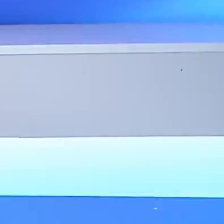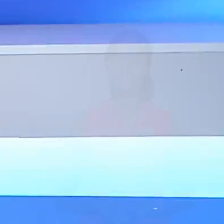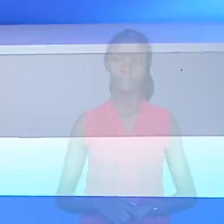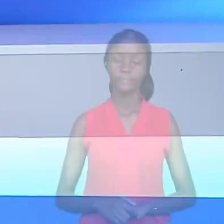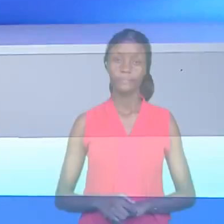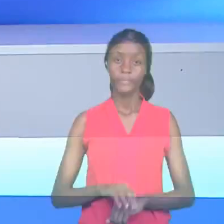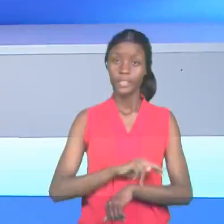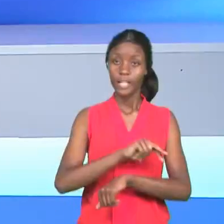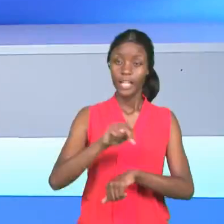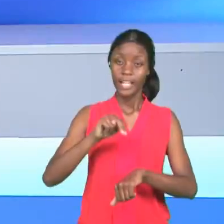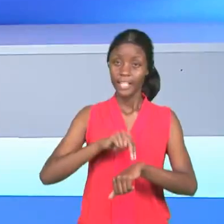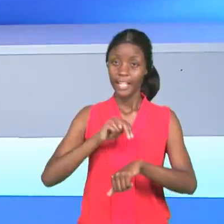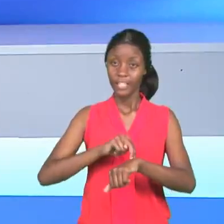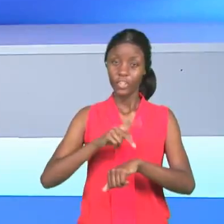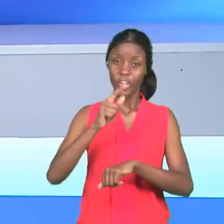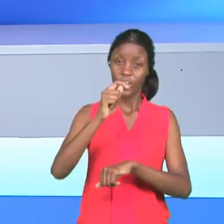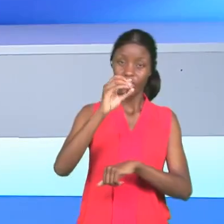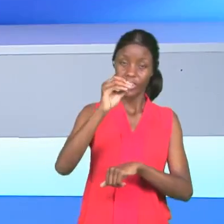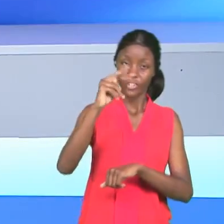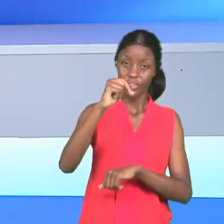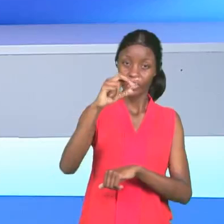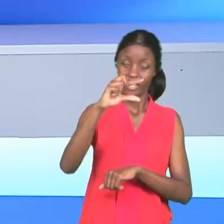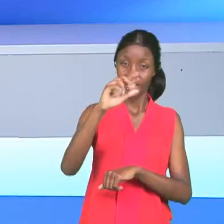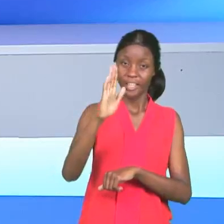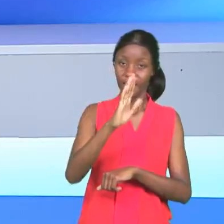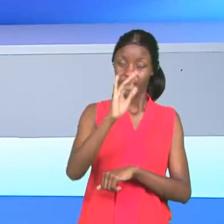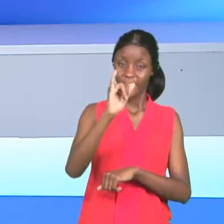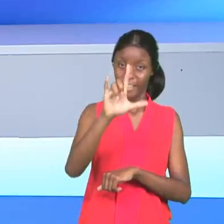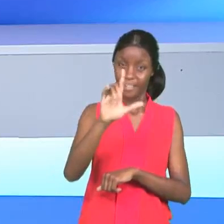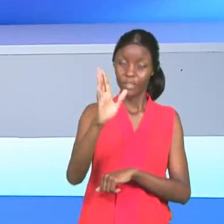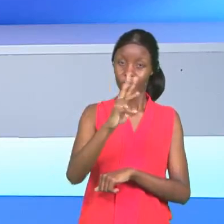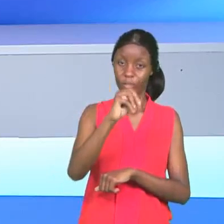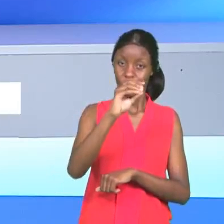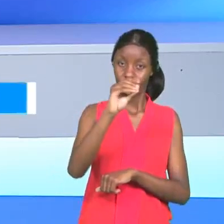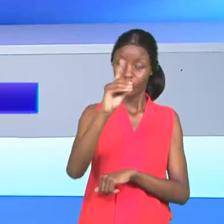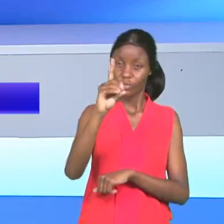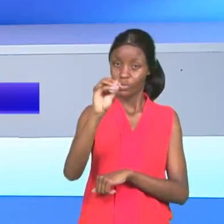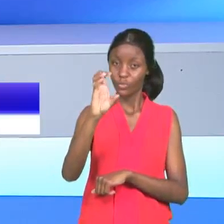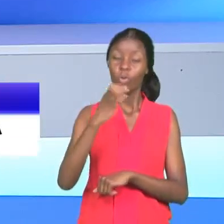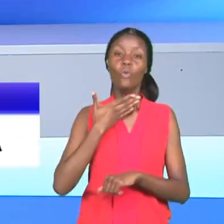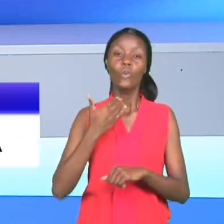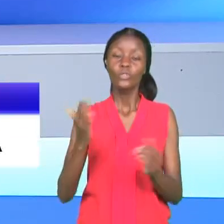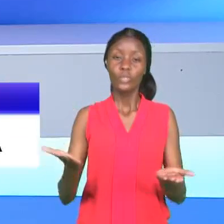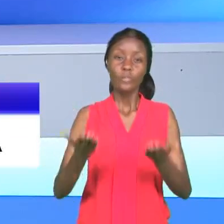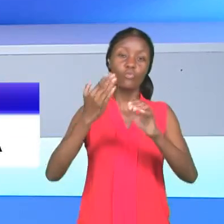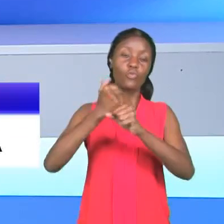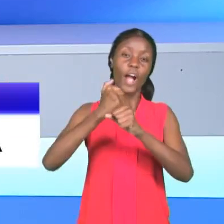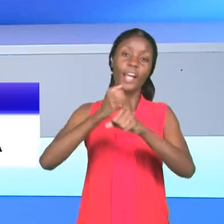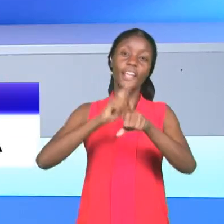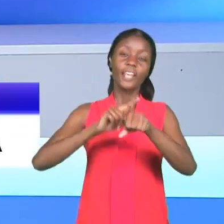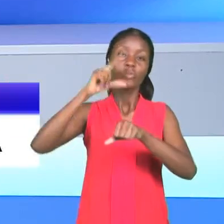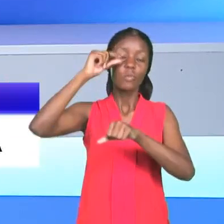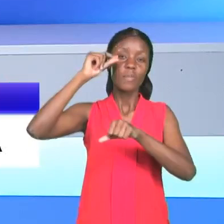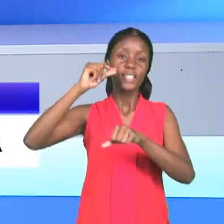The National Tong Il Mudo team will be seeking to improve their performance when Kenya hosts the Mombasa Open International